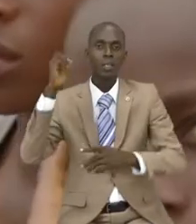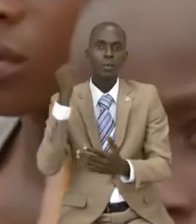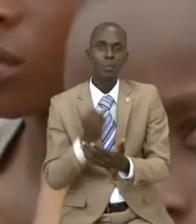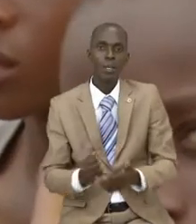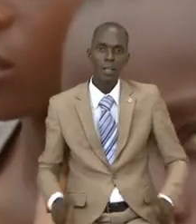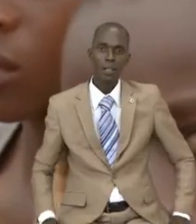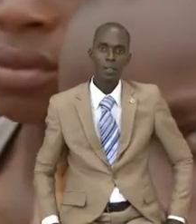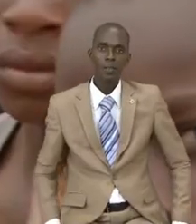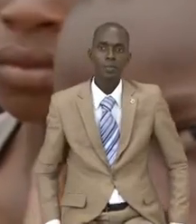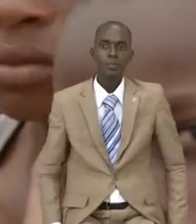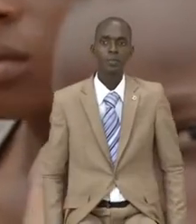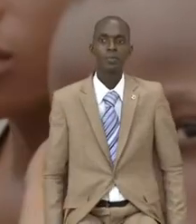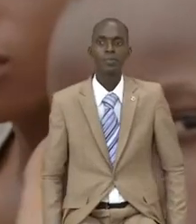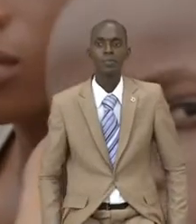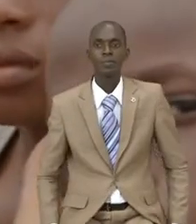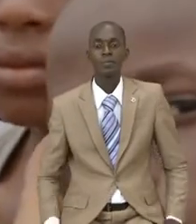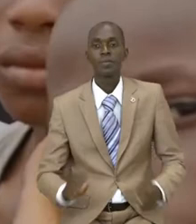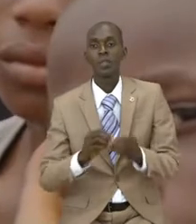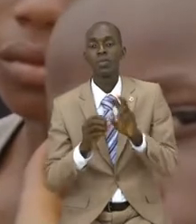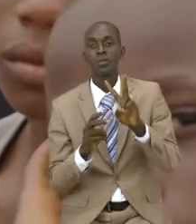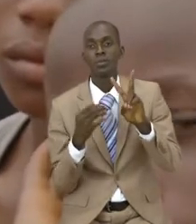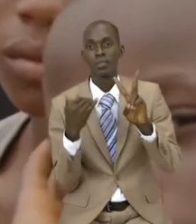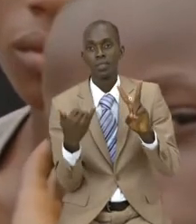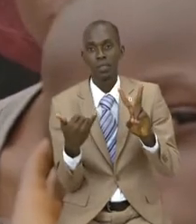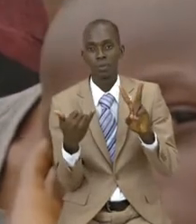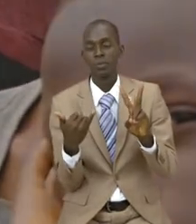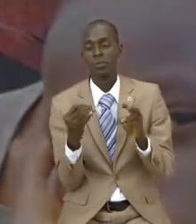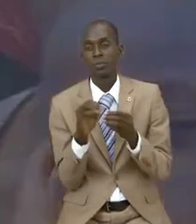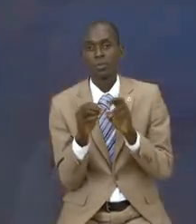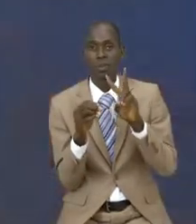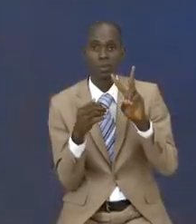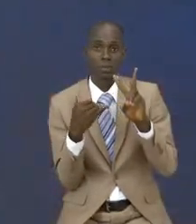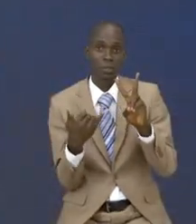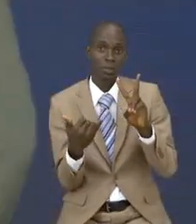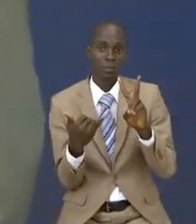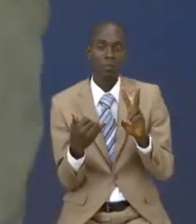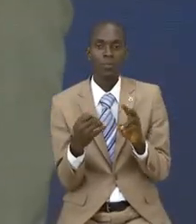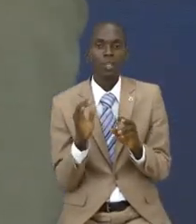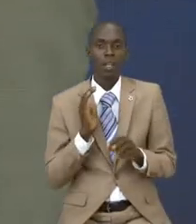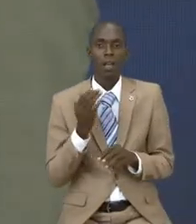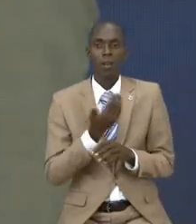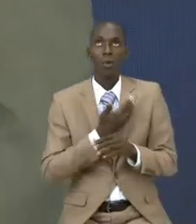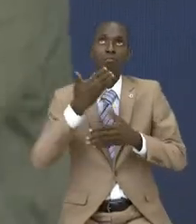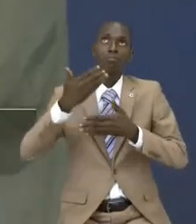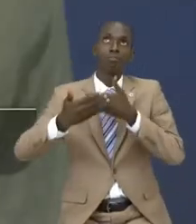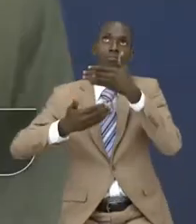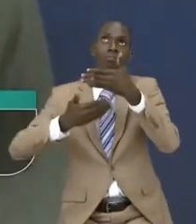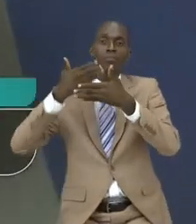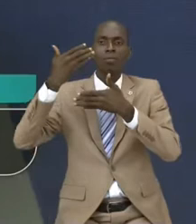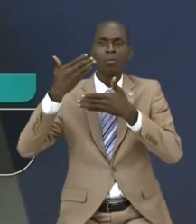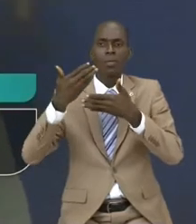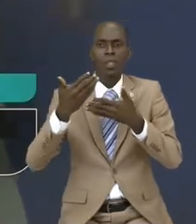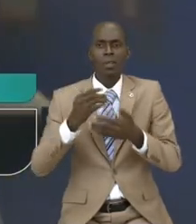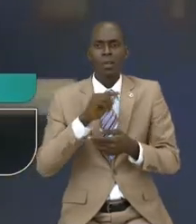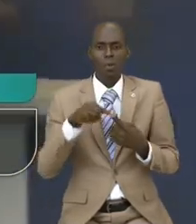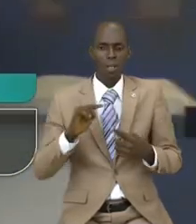amen. Number two now. Number two, our progress. Why do I say our?